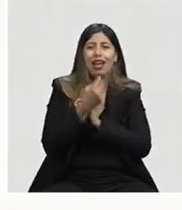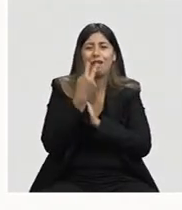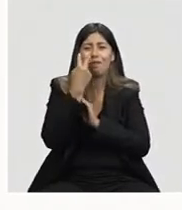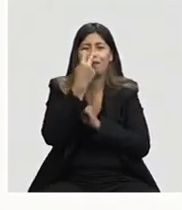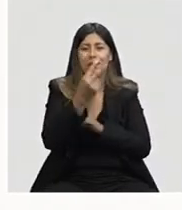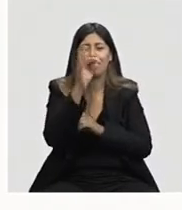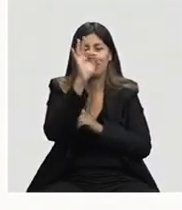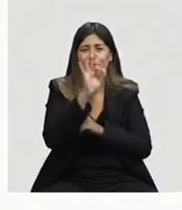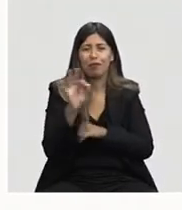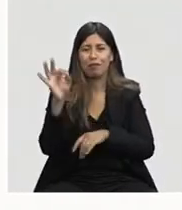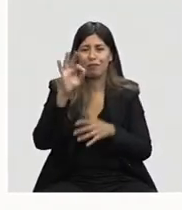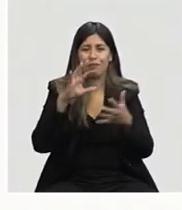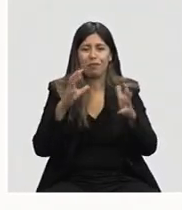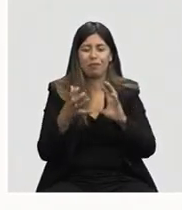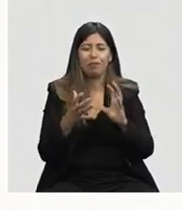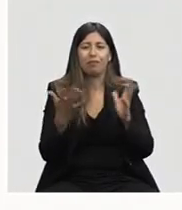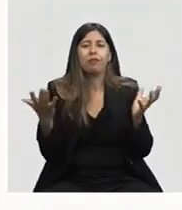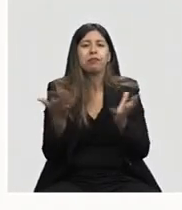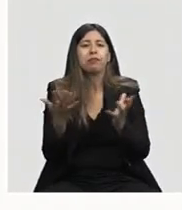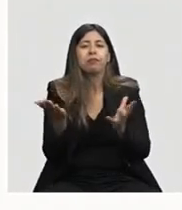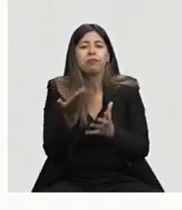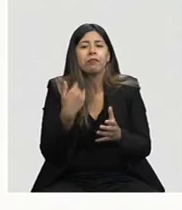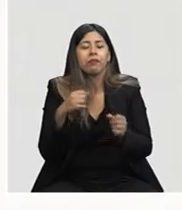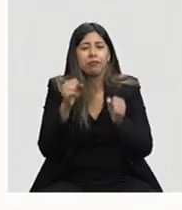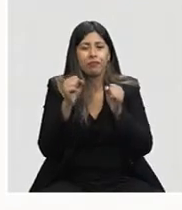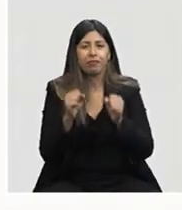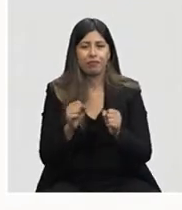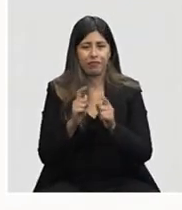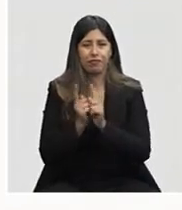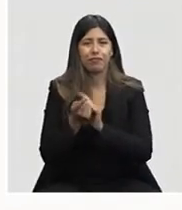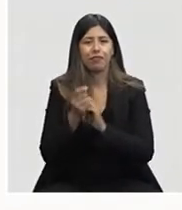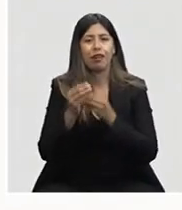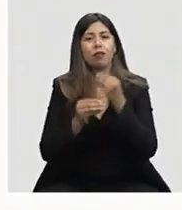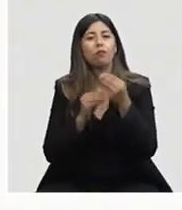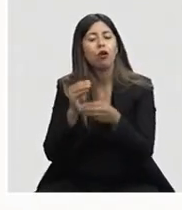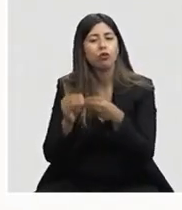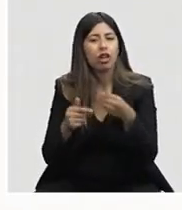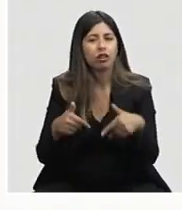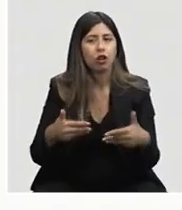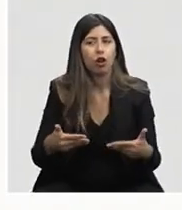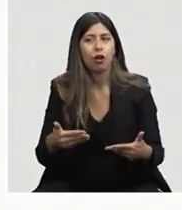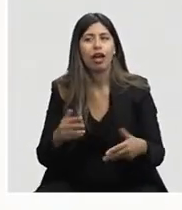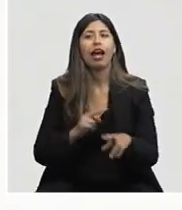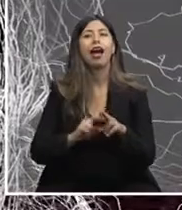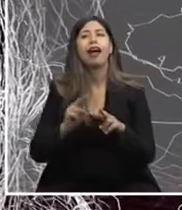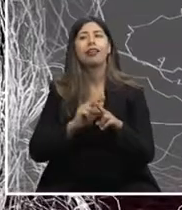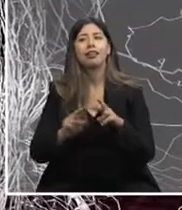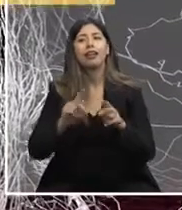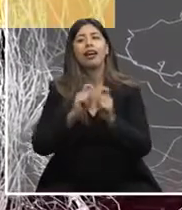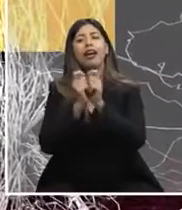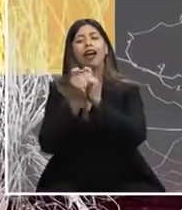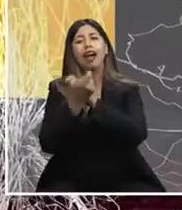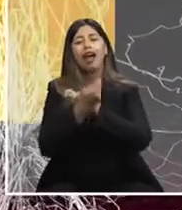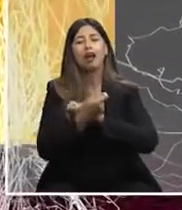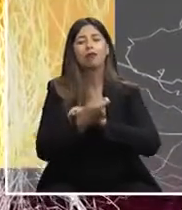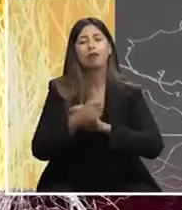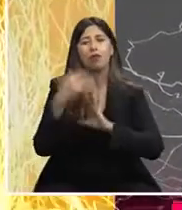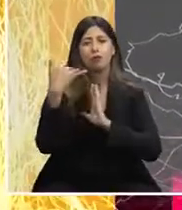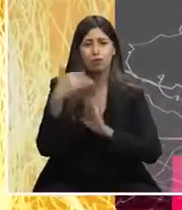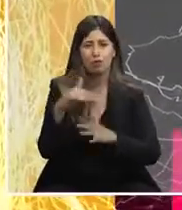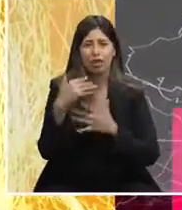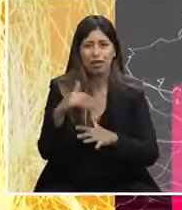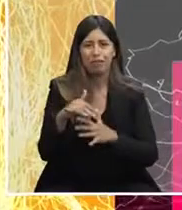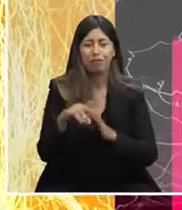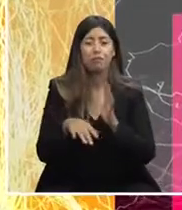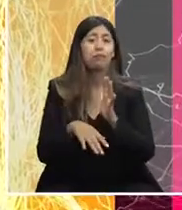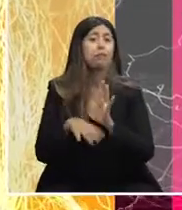to those that could make fundamental alterations to the shape of the long-term future. what matters most for humanity? And what